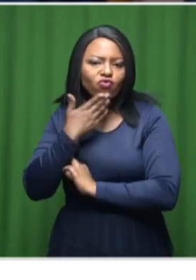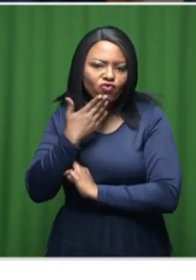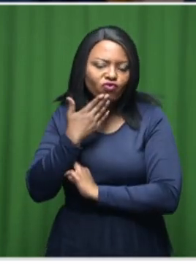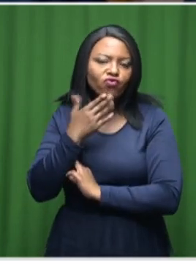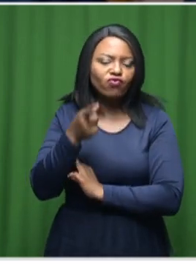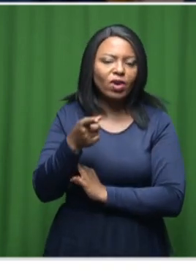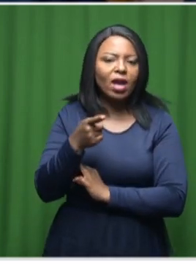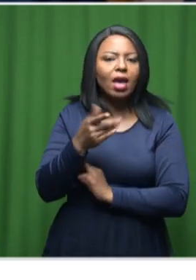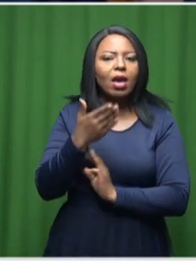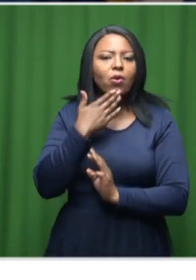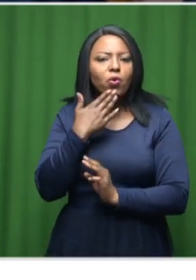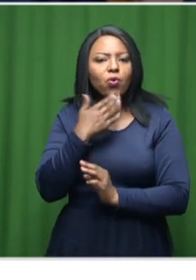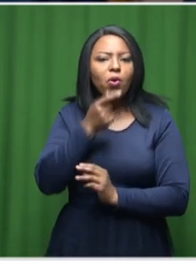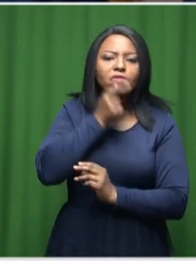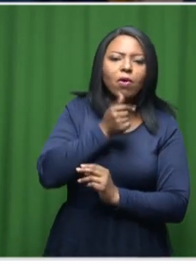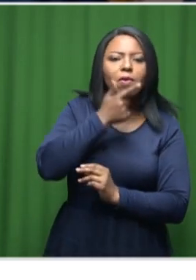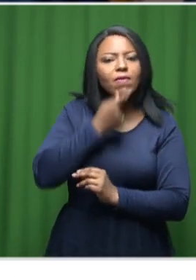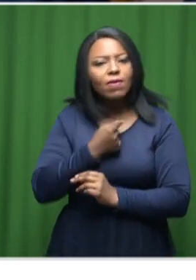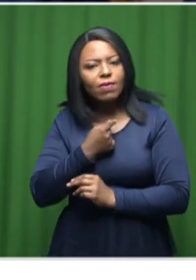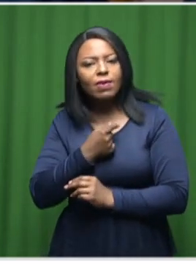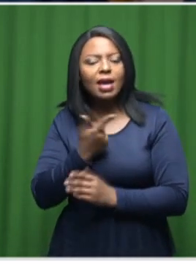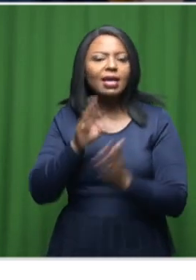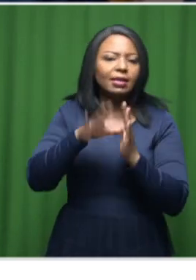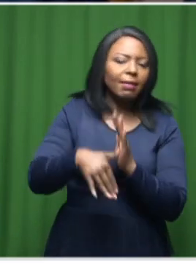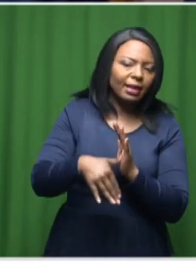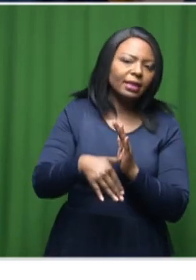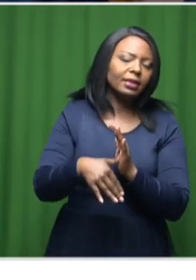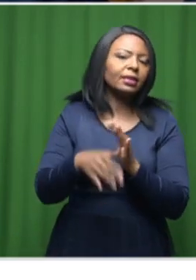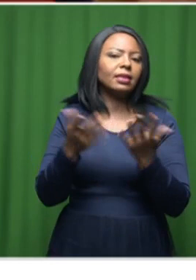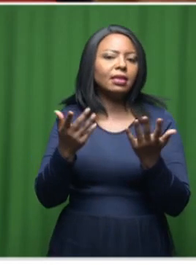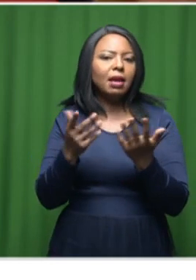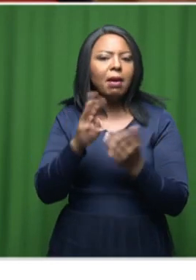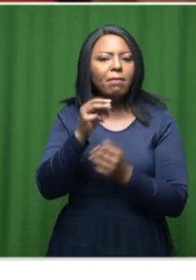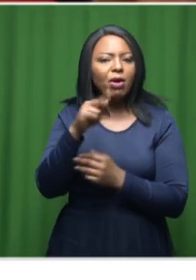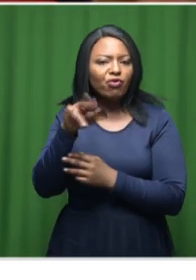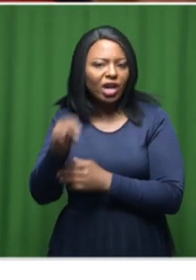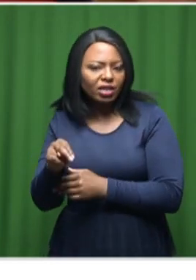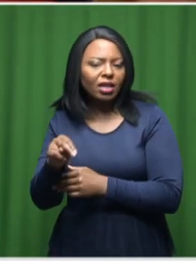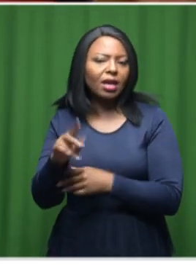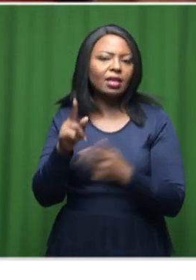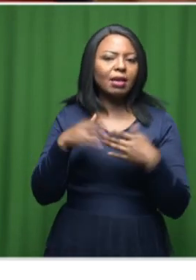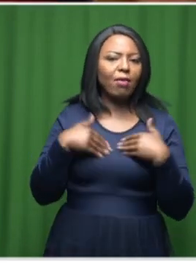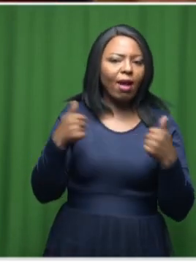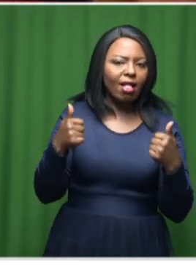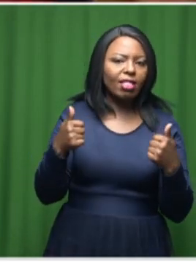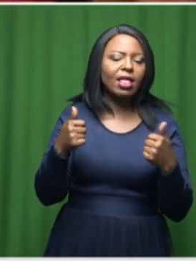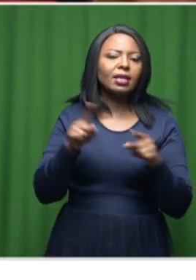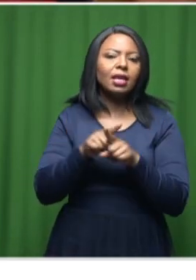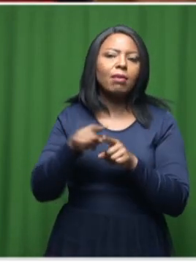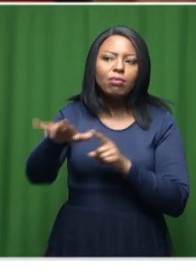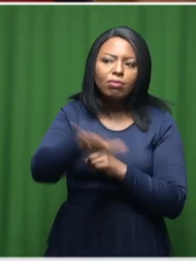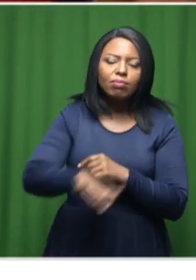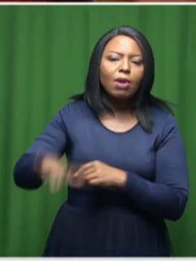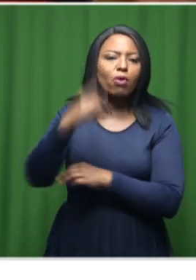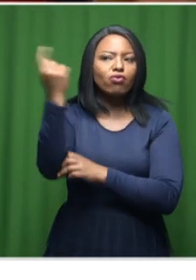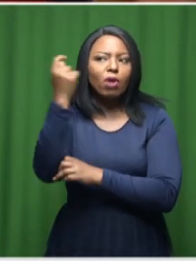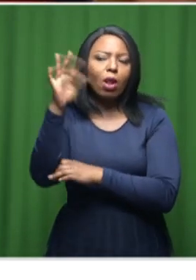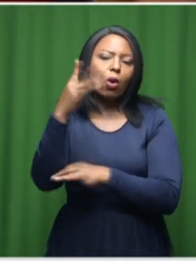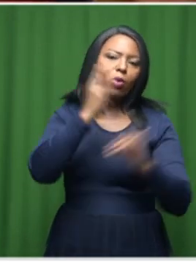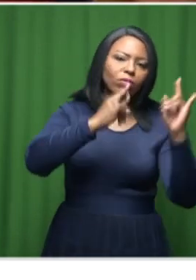sexual orientation, disability, migration status, health status, and location in rural or urban